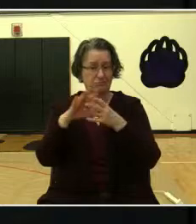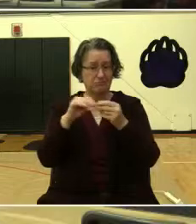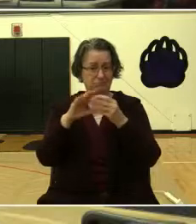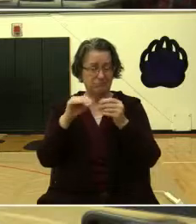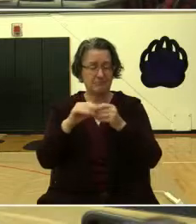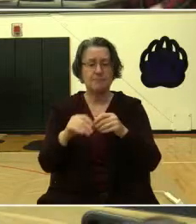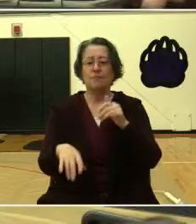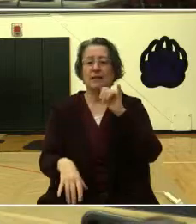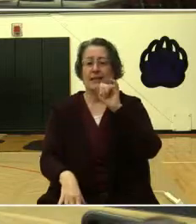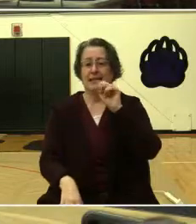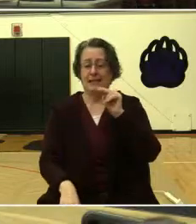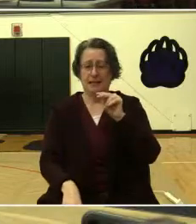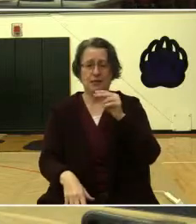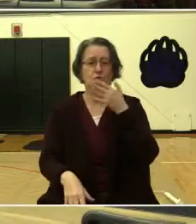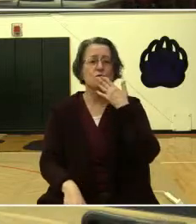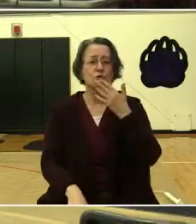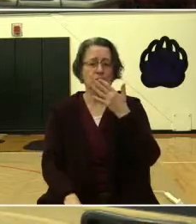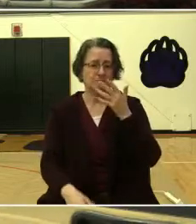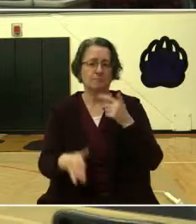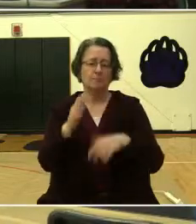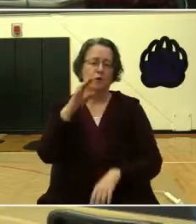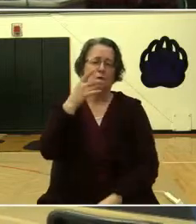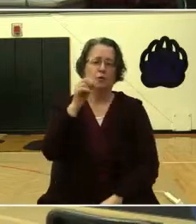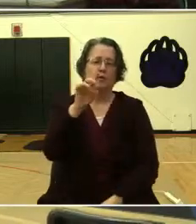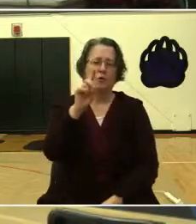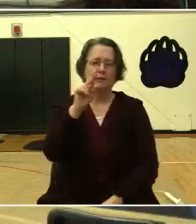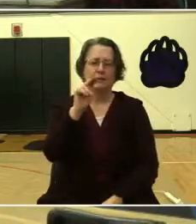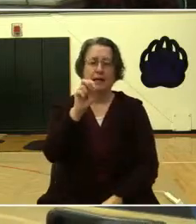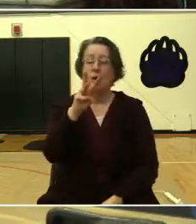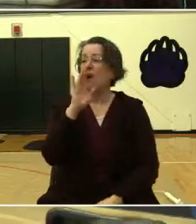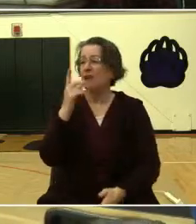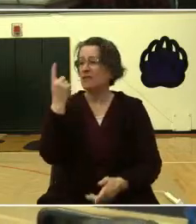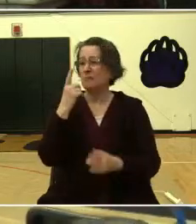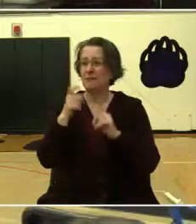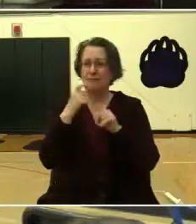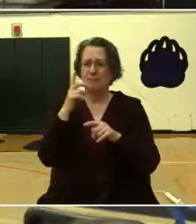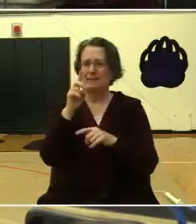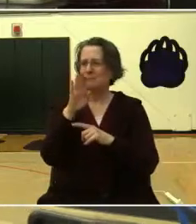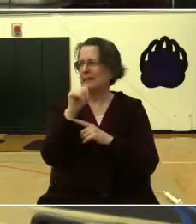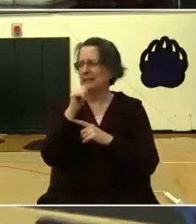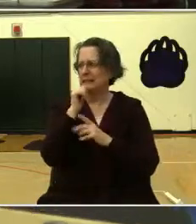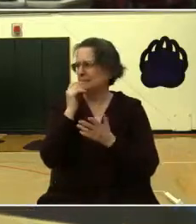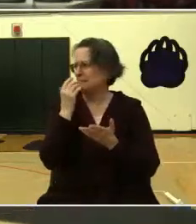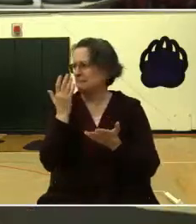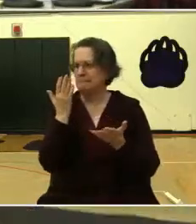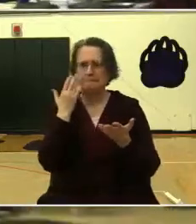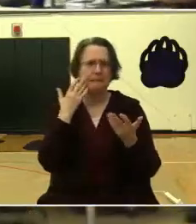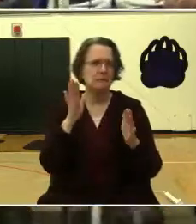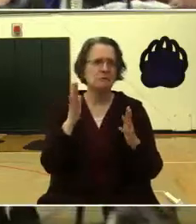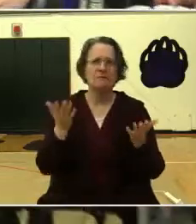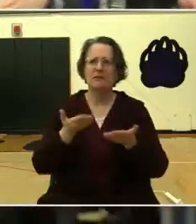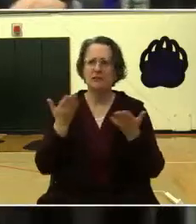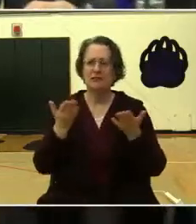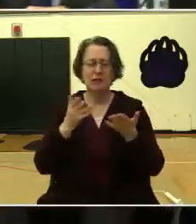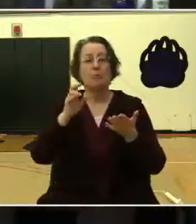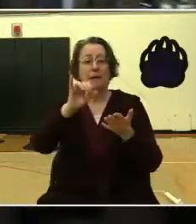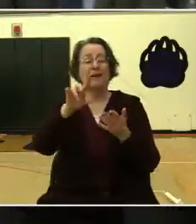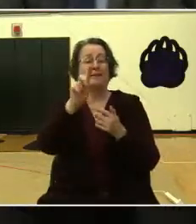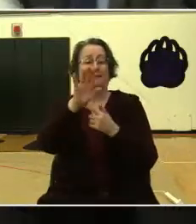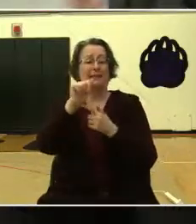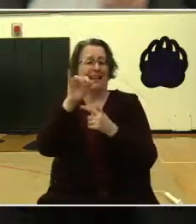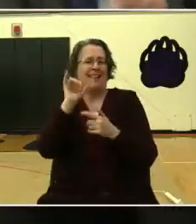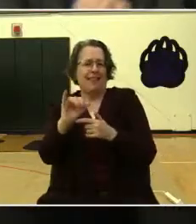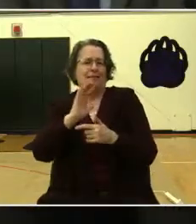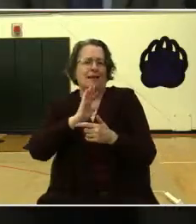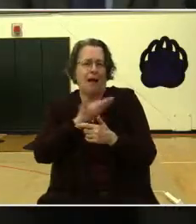I'm not I uh Ian good now uh I'm not sure if anyone from the DBA is currently here uh but so our designated downtown group